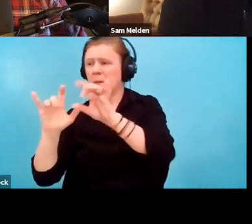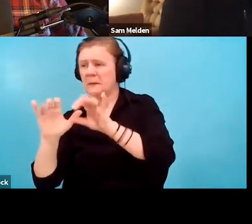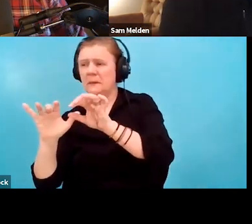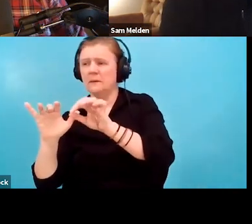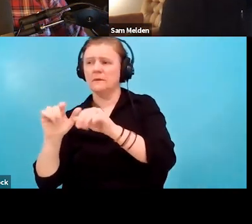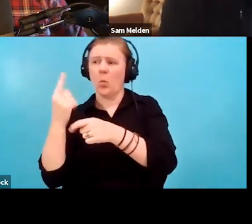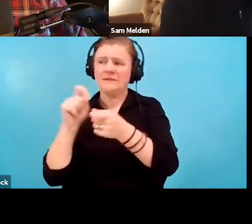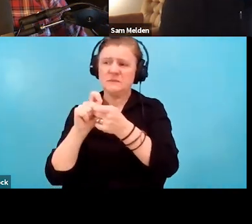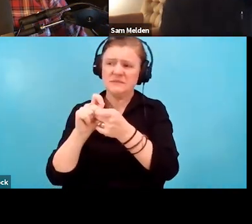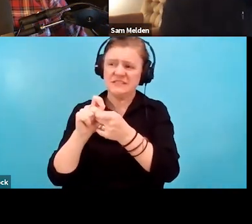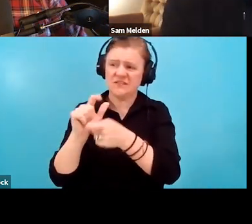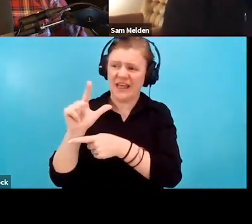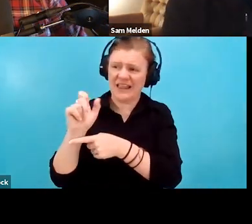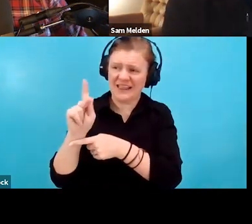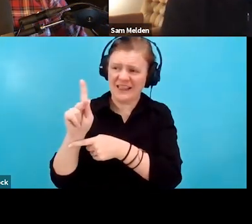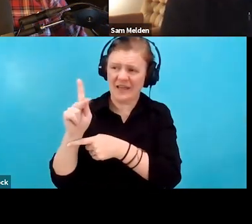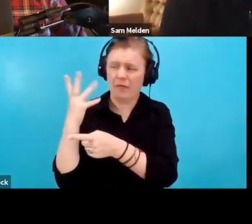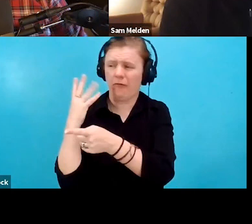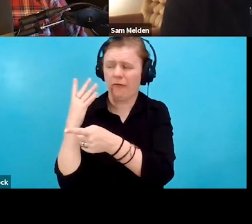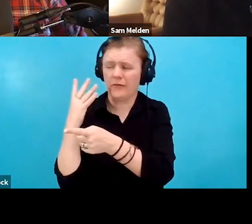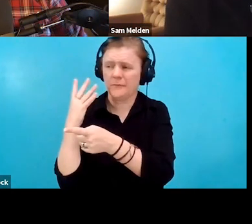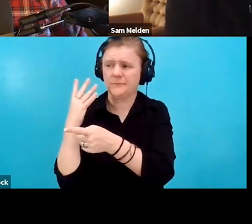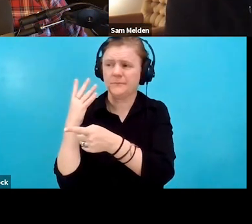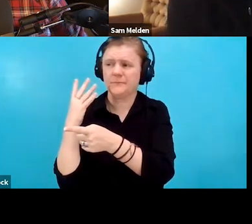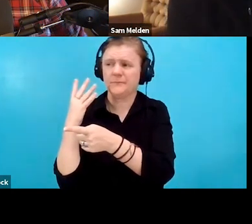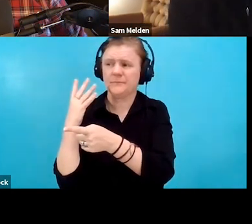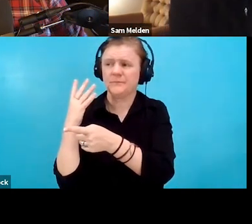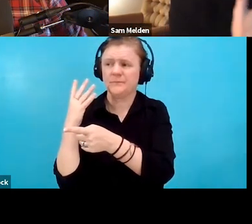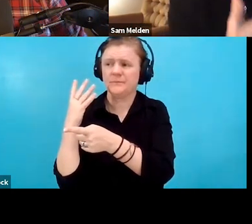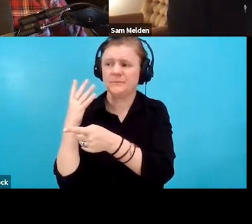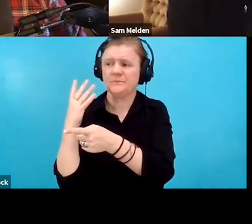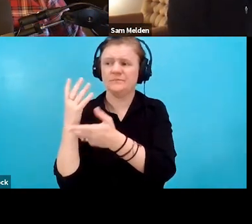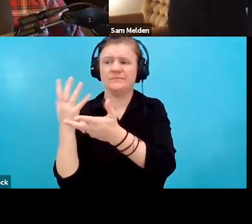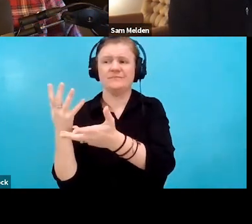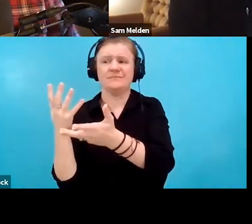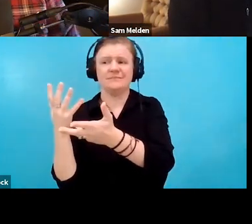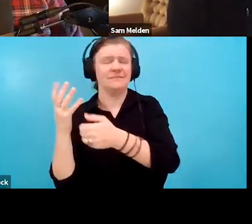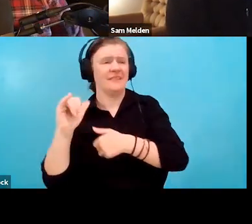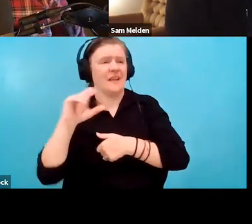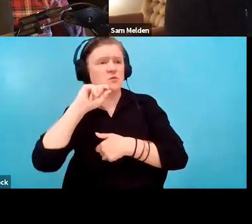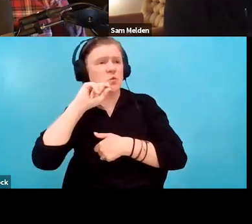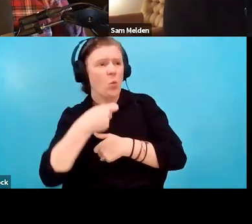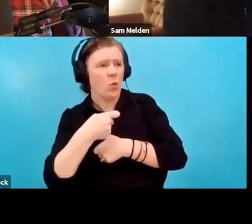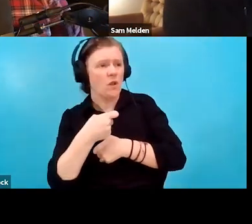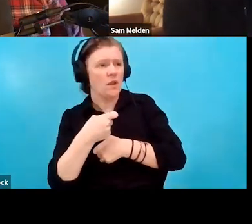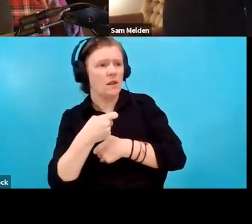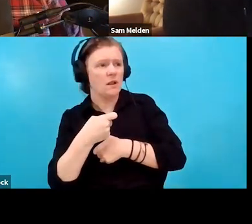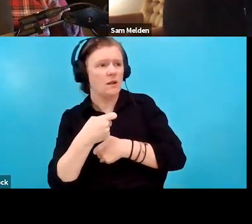link that Facebook has there. So what's cool, I think, that we're seeing even in this conversation is how